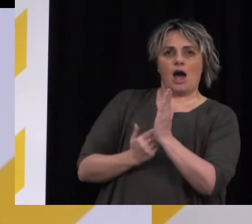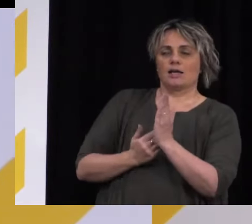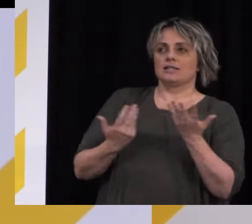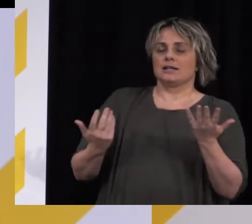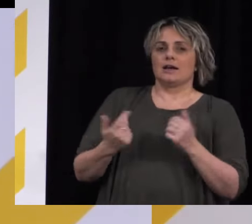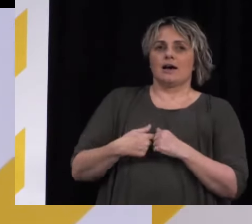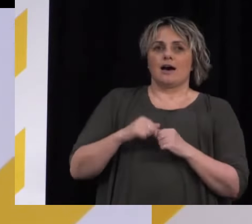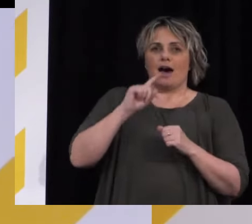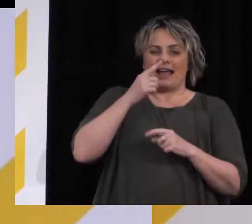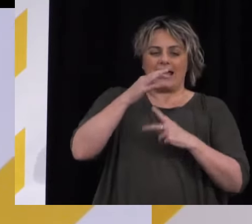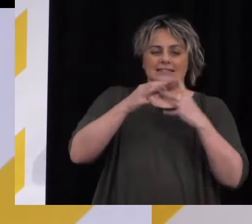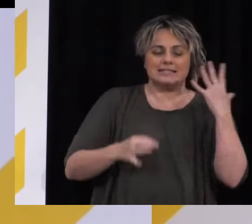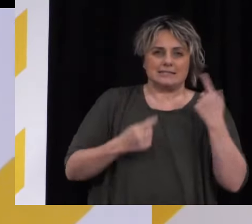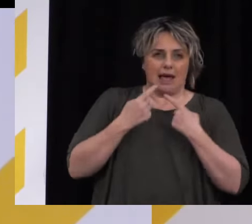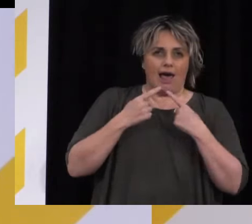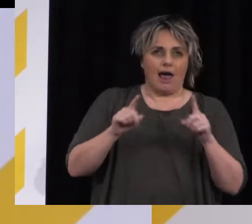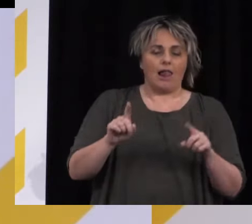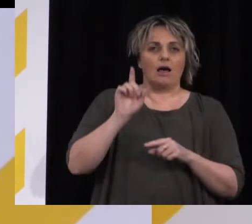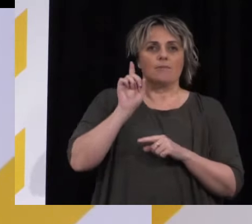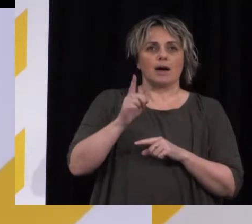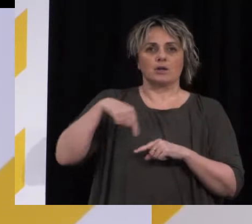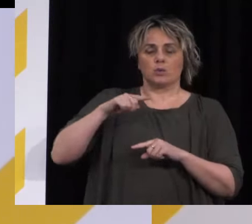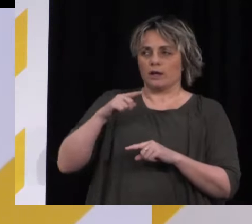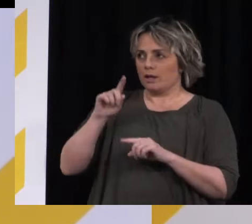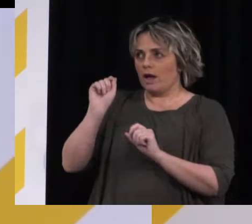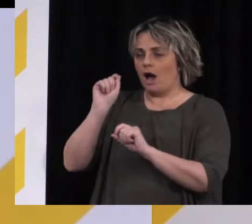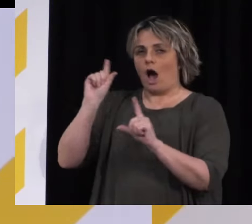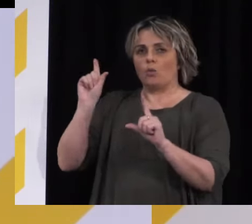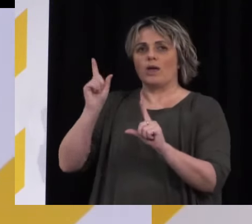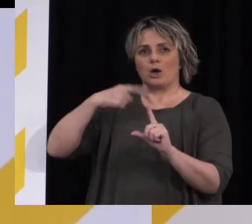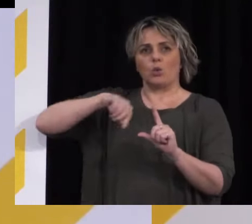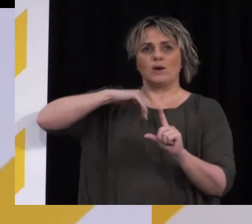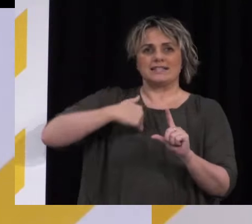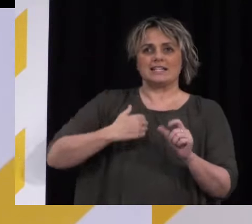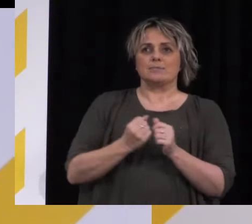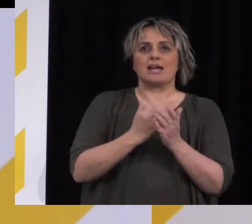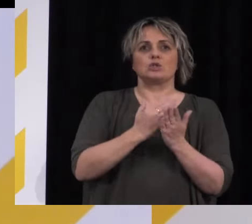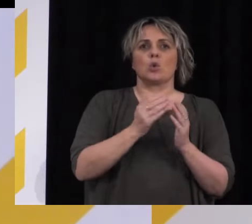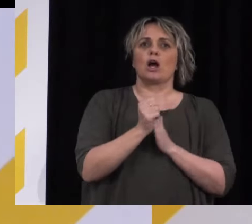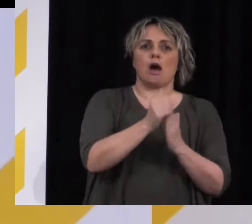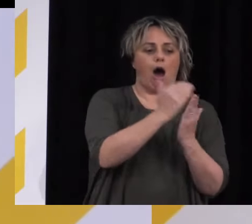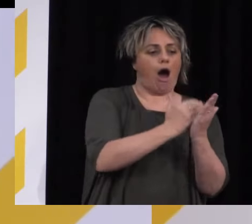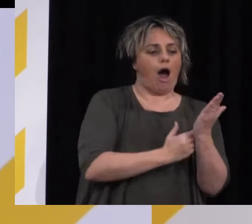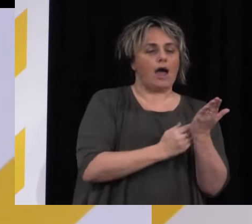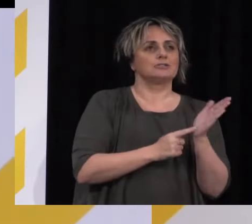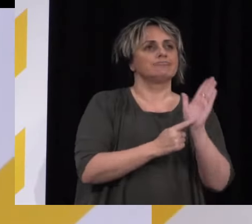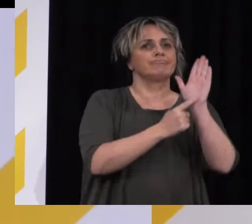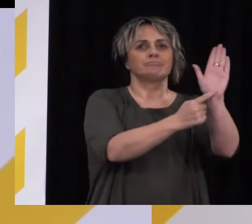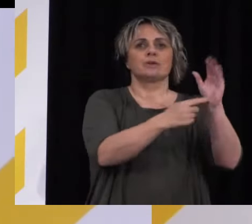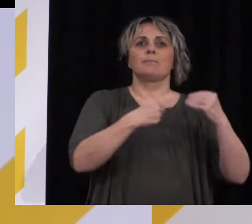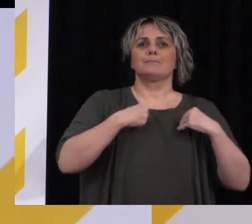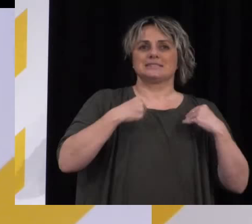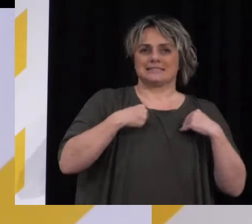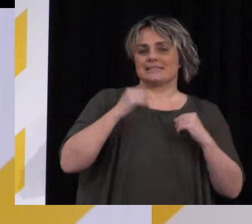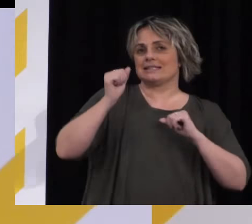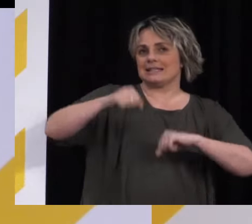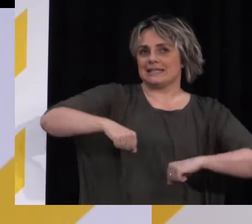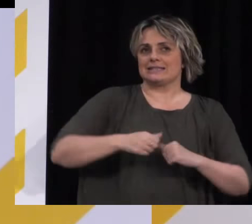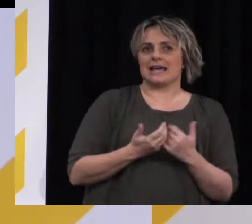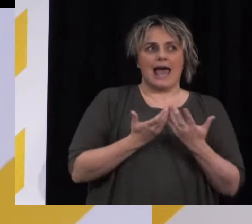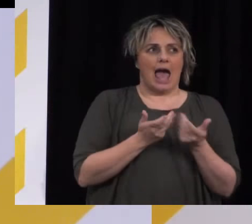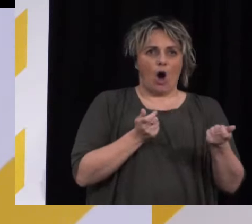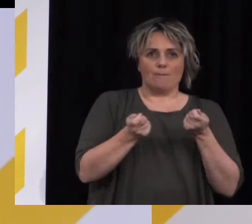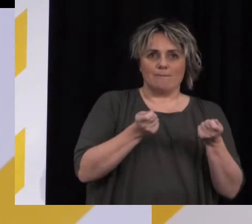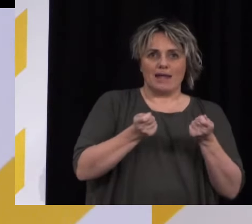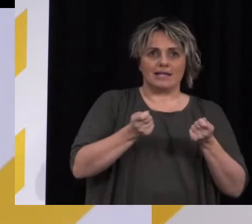speaking in great detail to that, but we've been very mindful of the need to provide that guidance, as we see it, around how they can manage within a